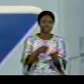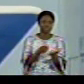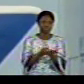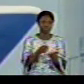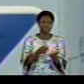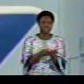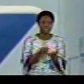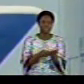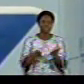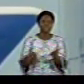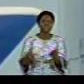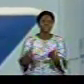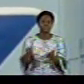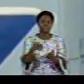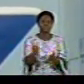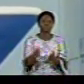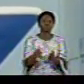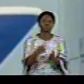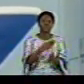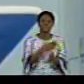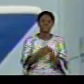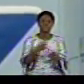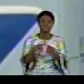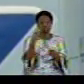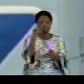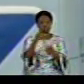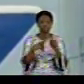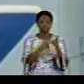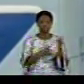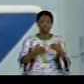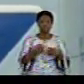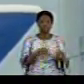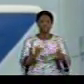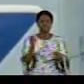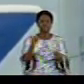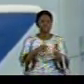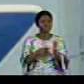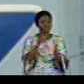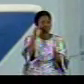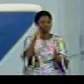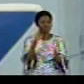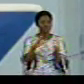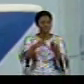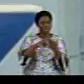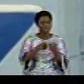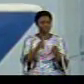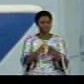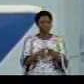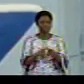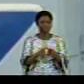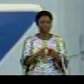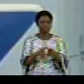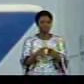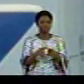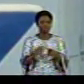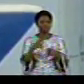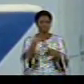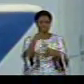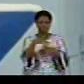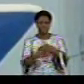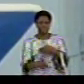done. And so this woman began to bleed. She began to